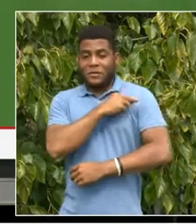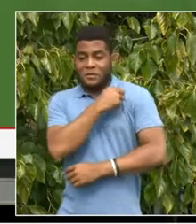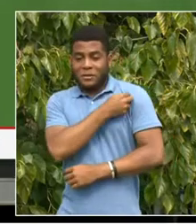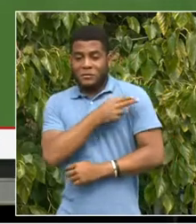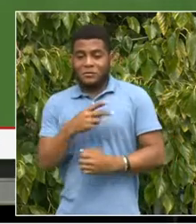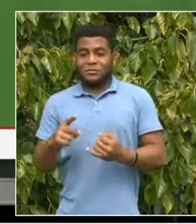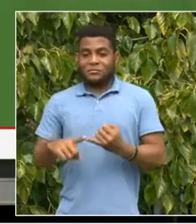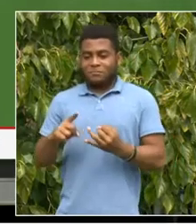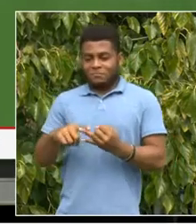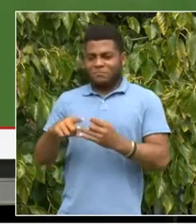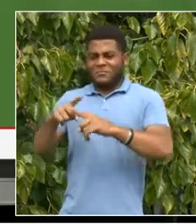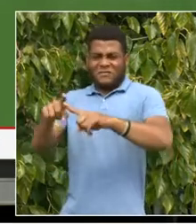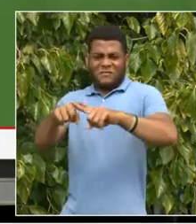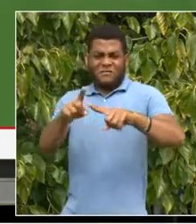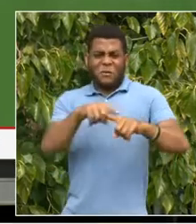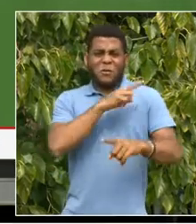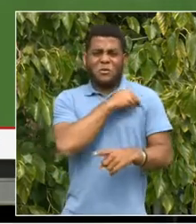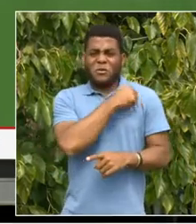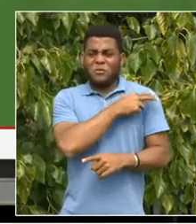Center.